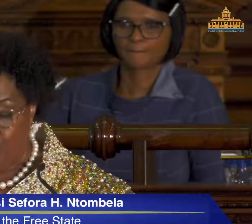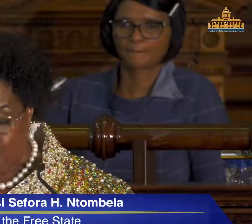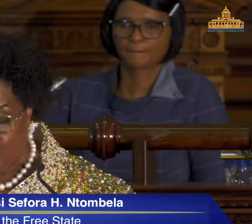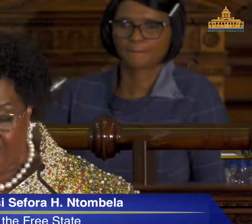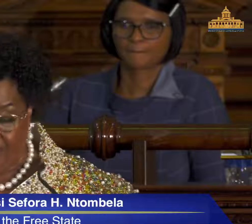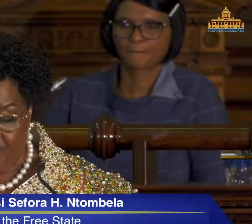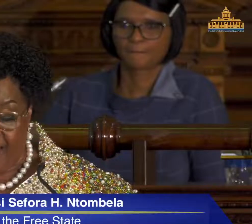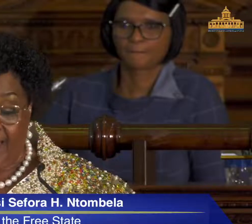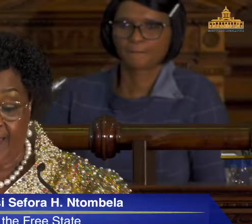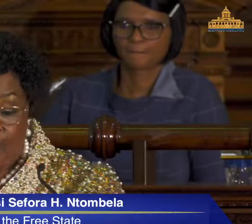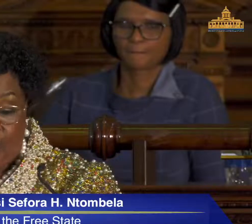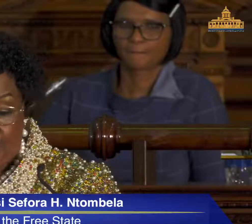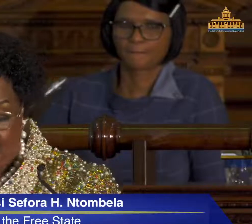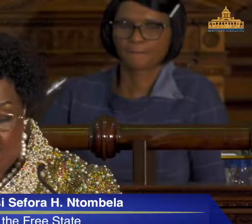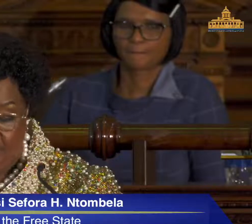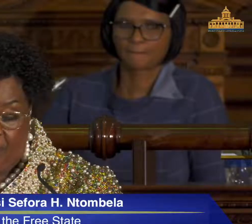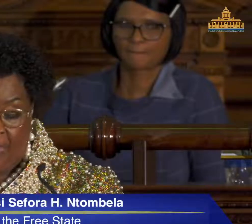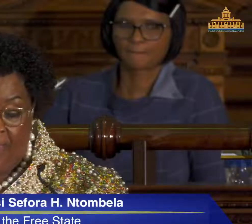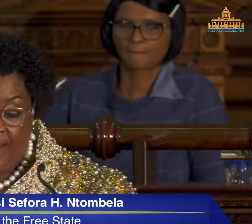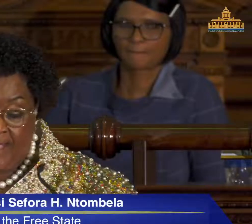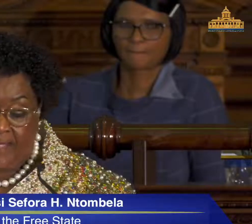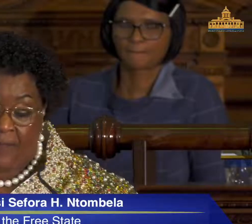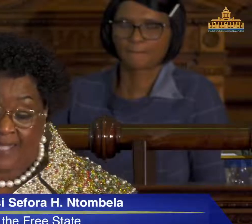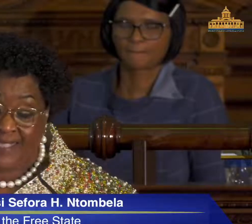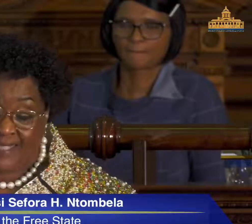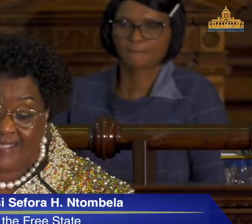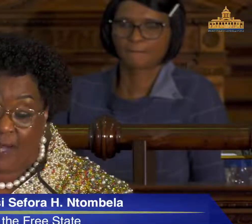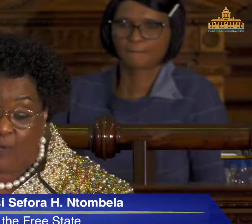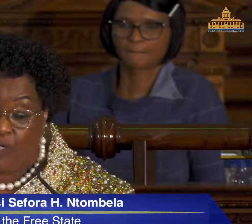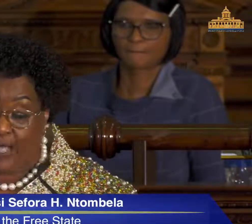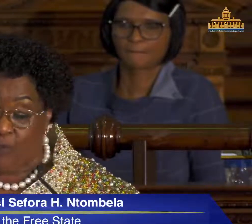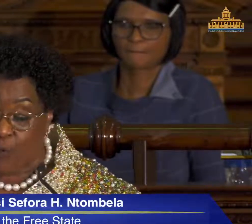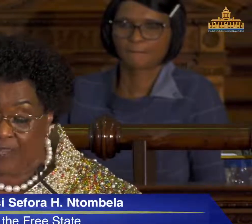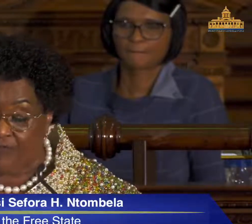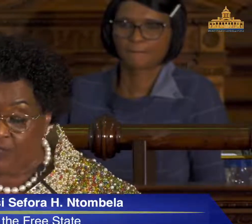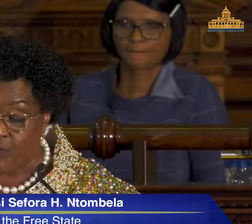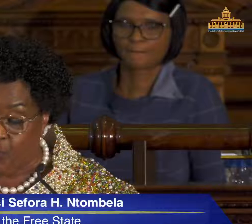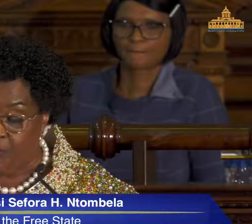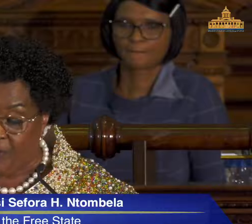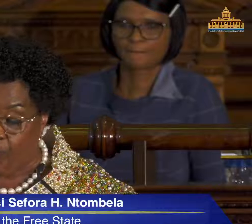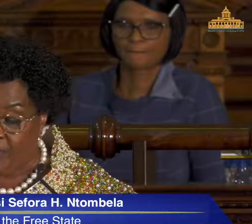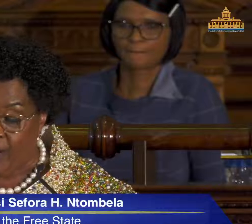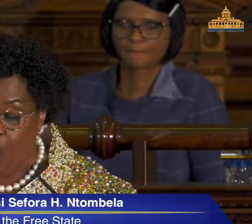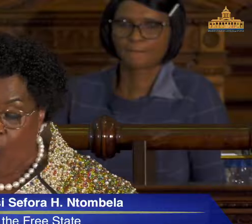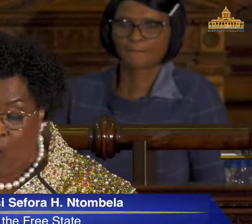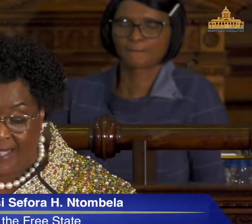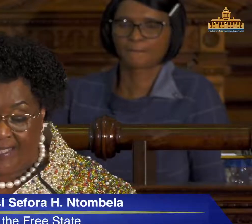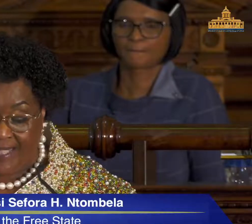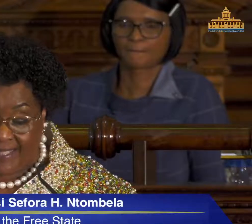314 youth, and that's what has happened. The Merit-Seater program worth